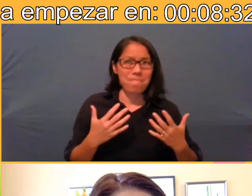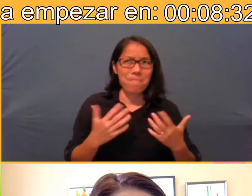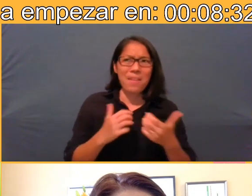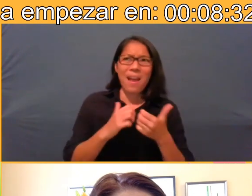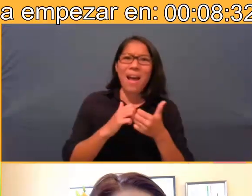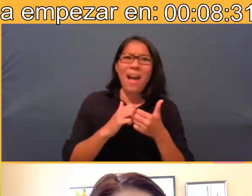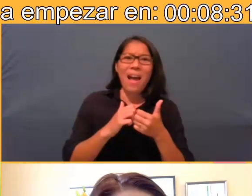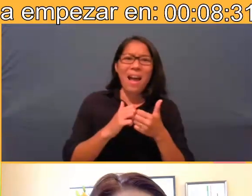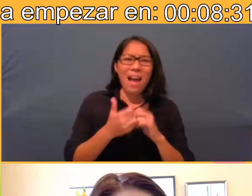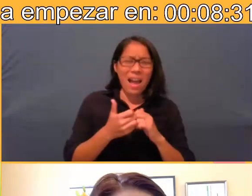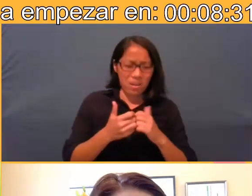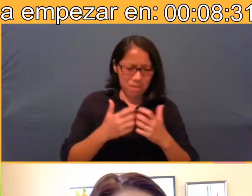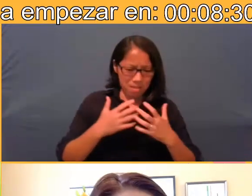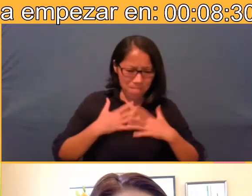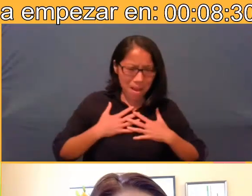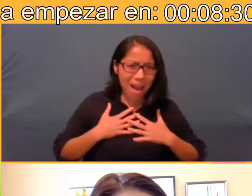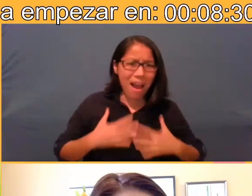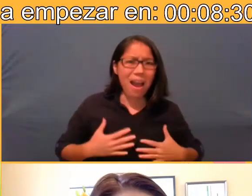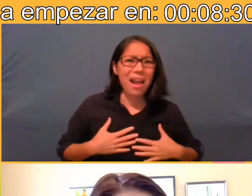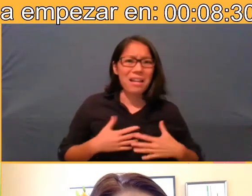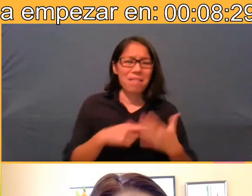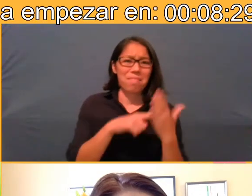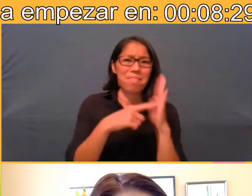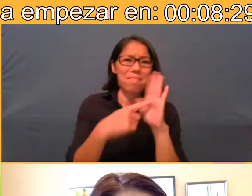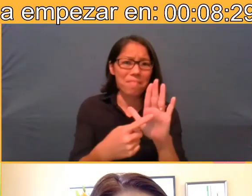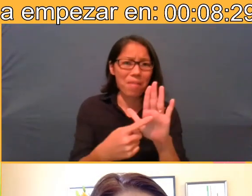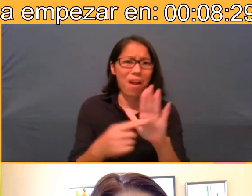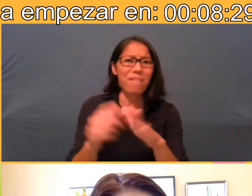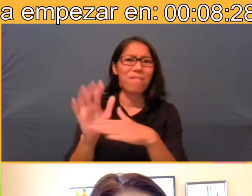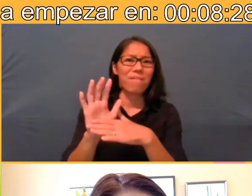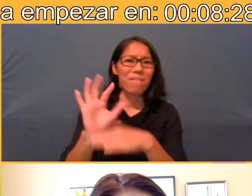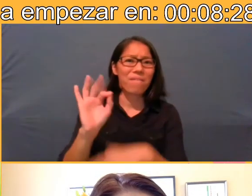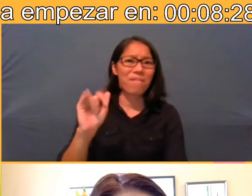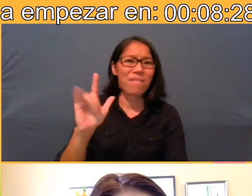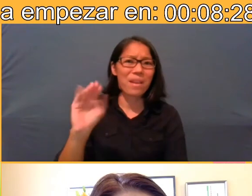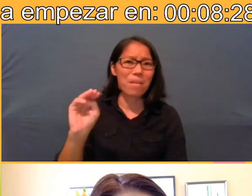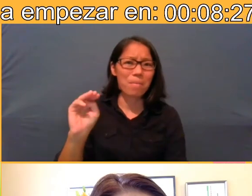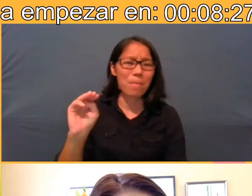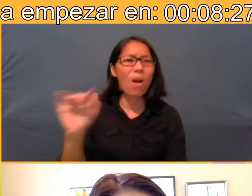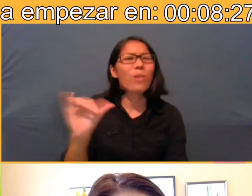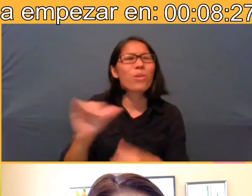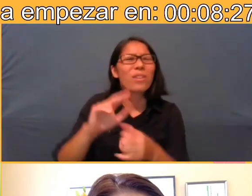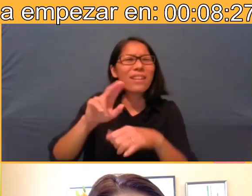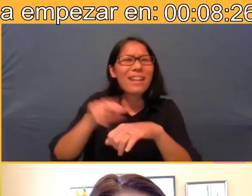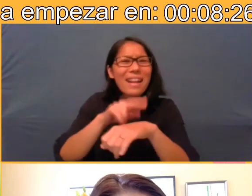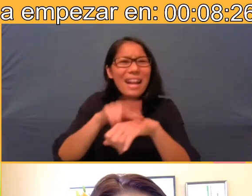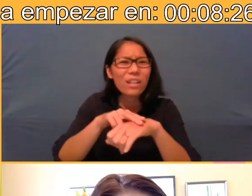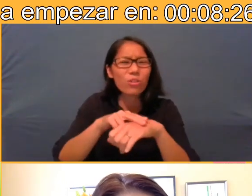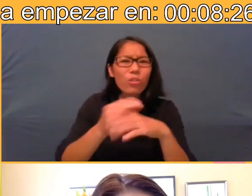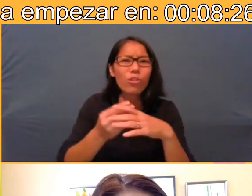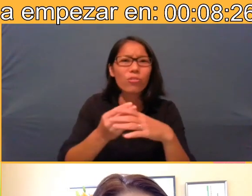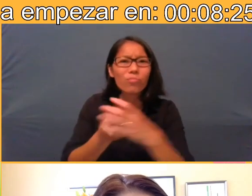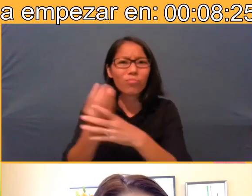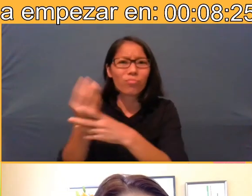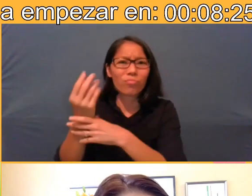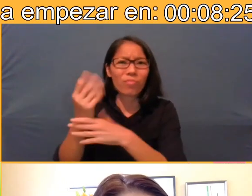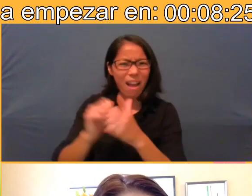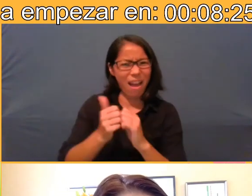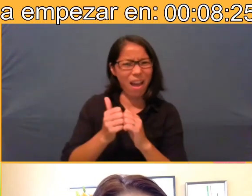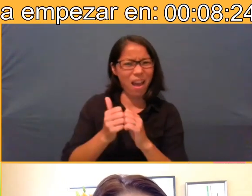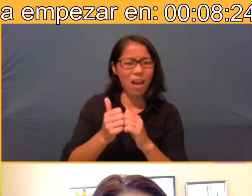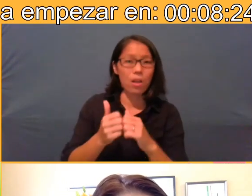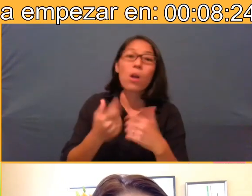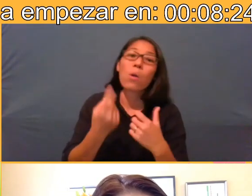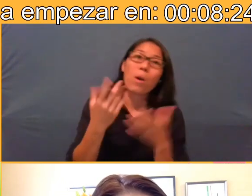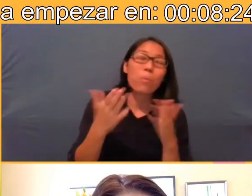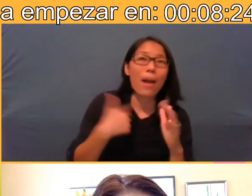of the body on film? And how do we also put nature on film? Well, one way would have been for me to take my camera and bring it to